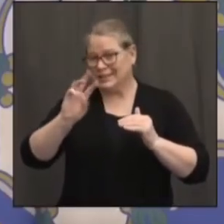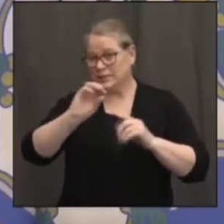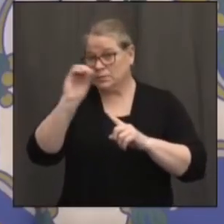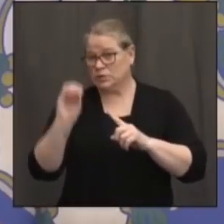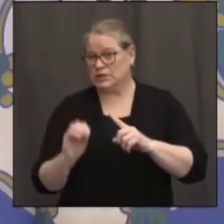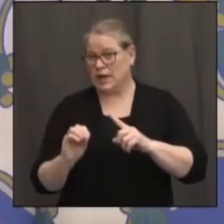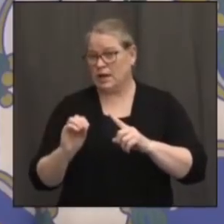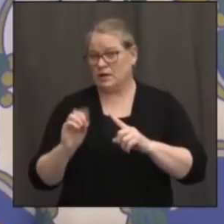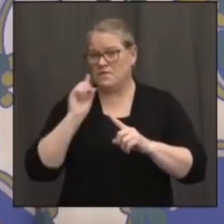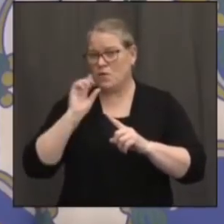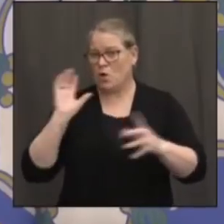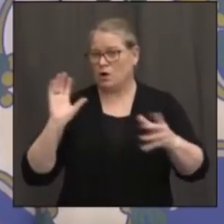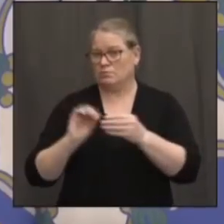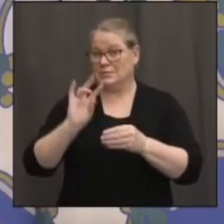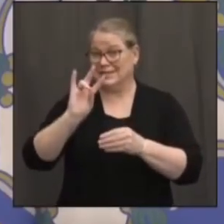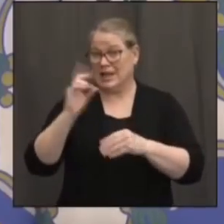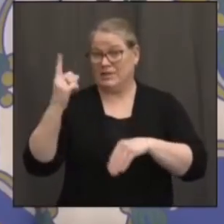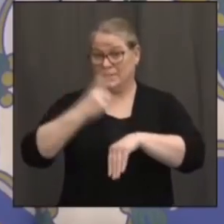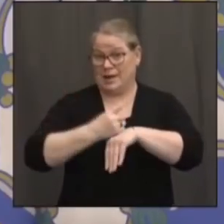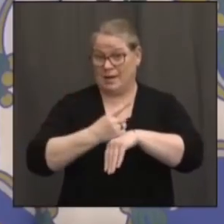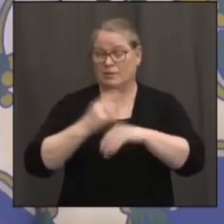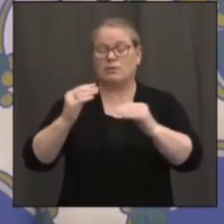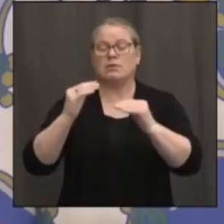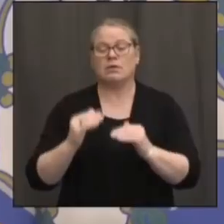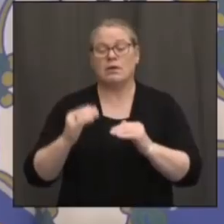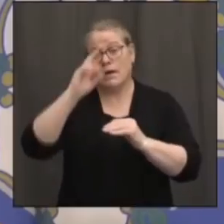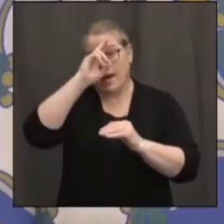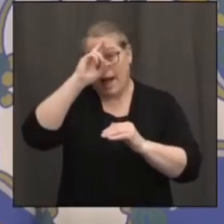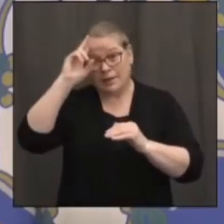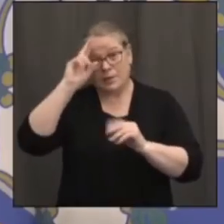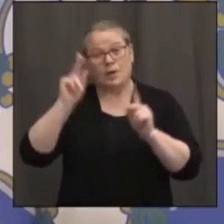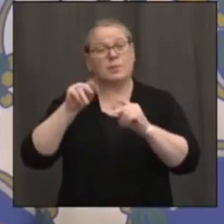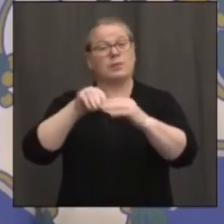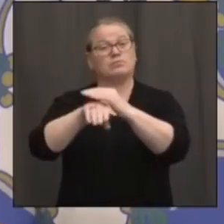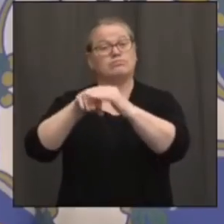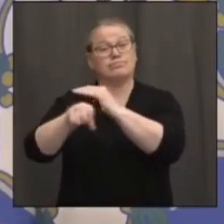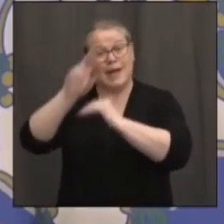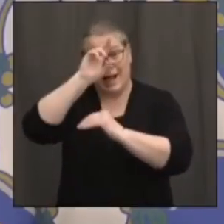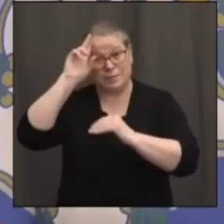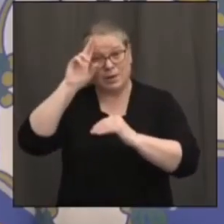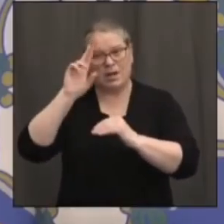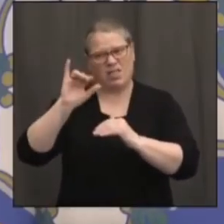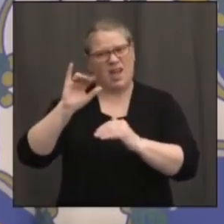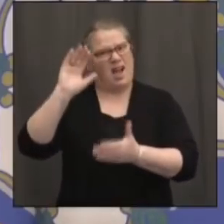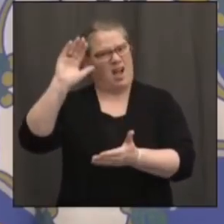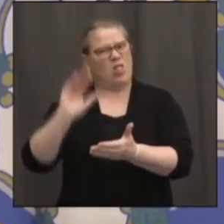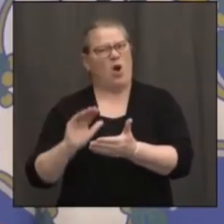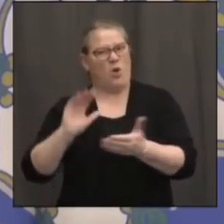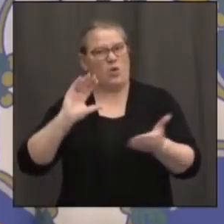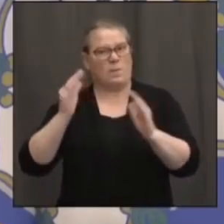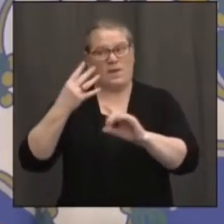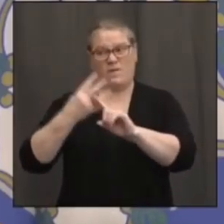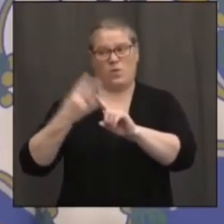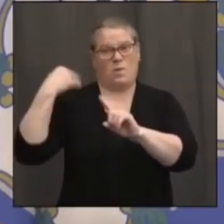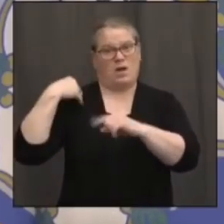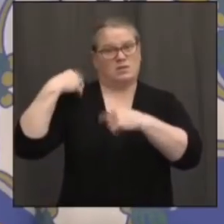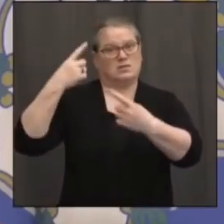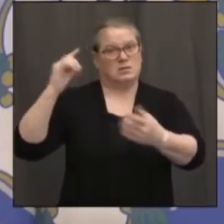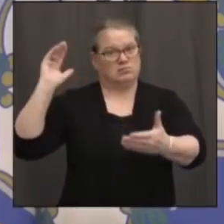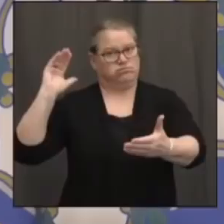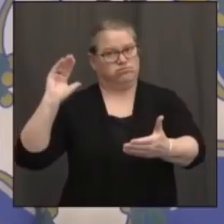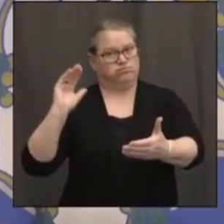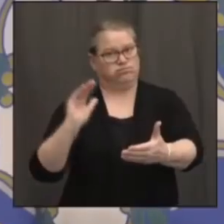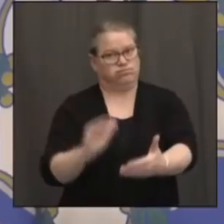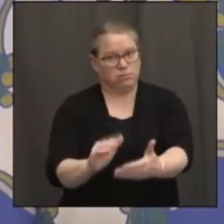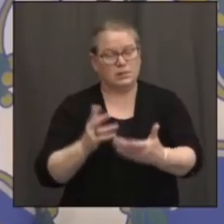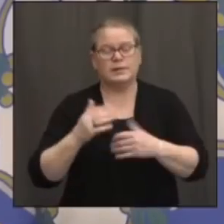days. Hospitalizations at a probably 4-month low. Average daily fatalities still too